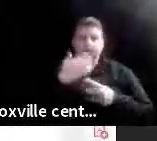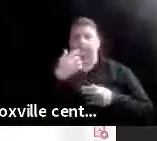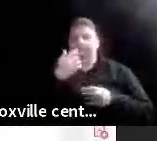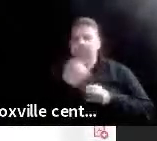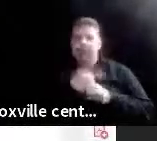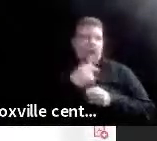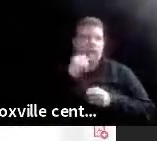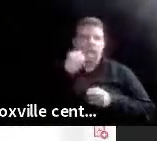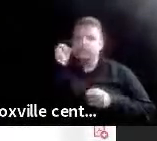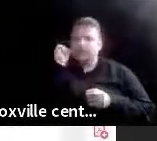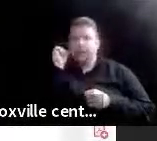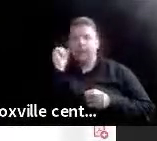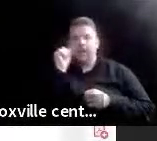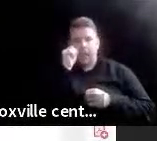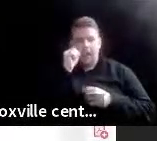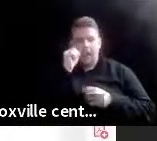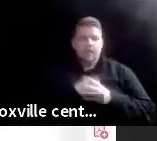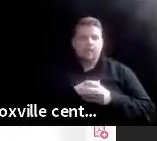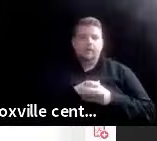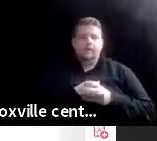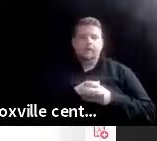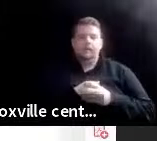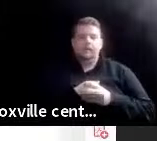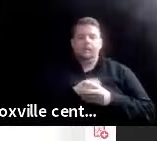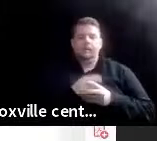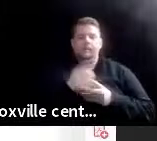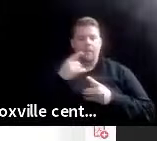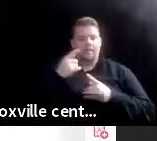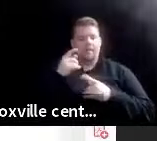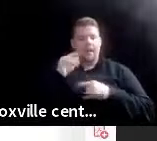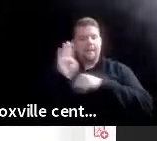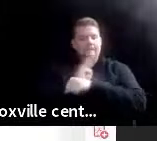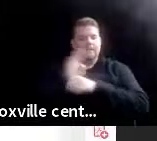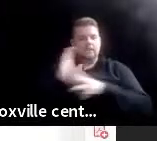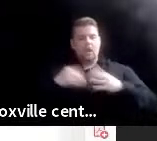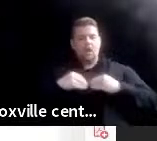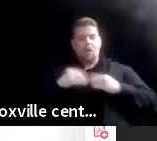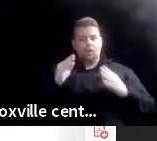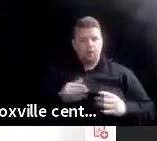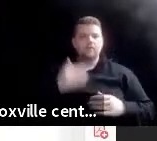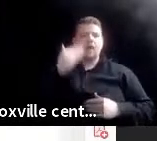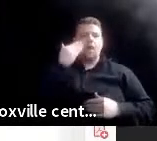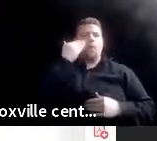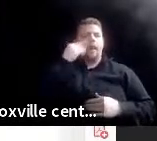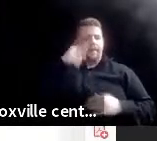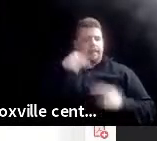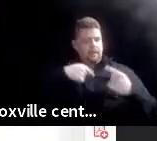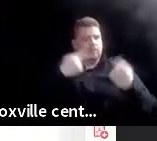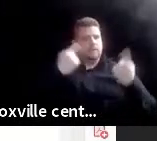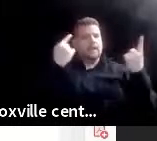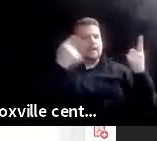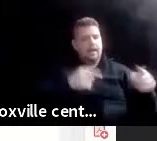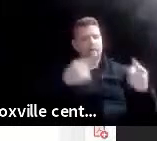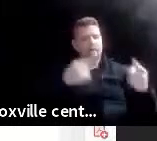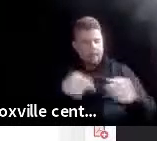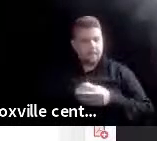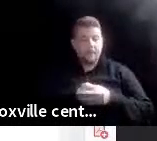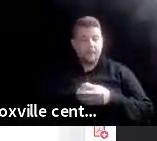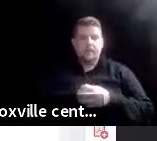yesterday, from a business owner that was aware that this was coming up